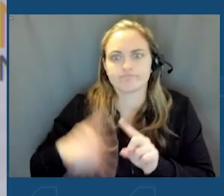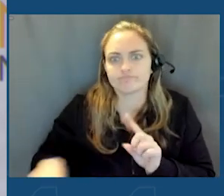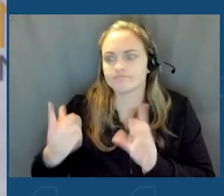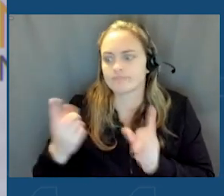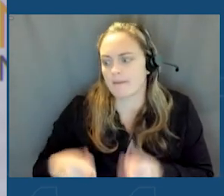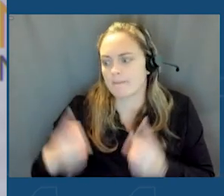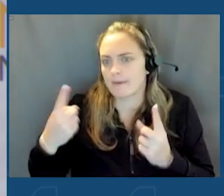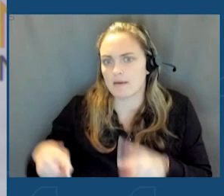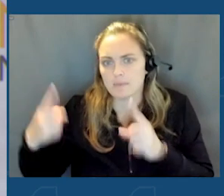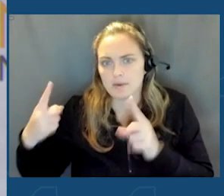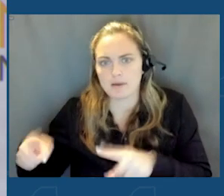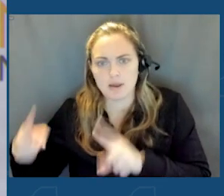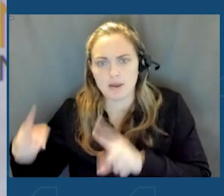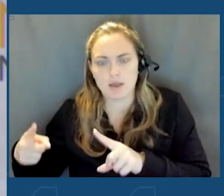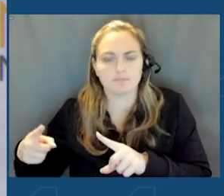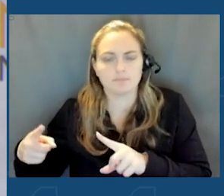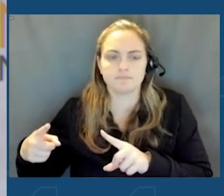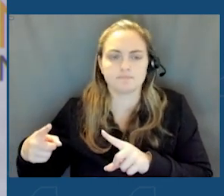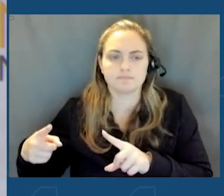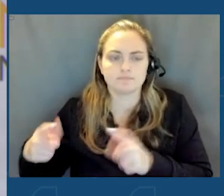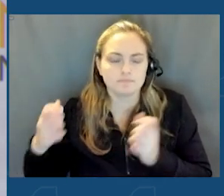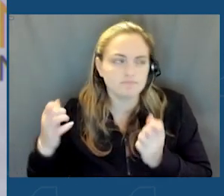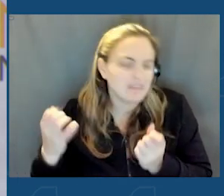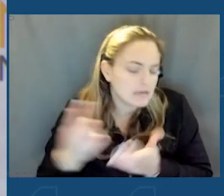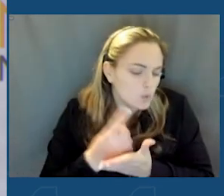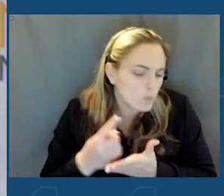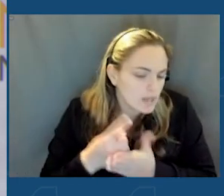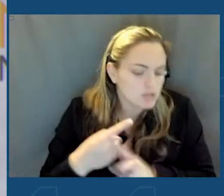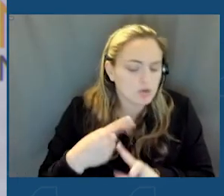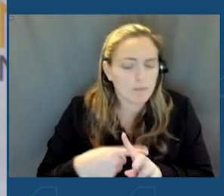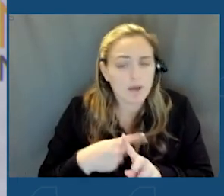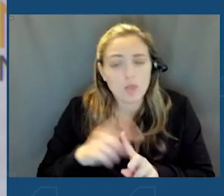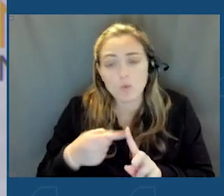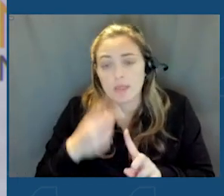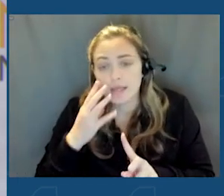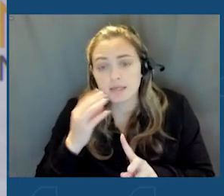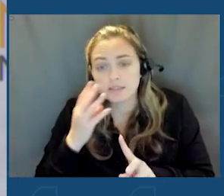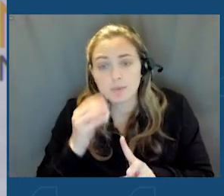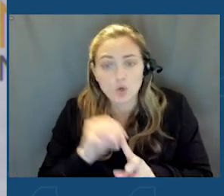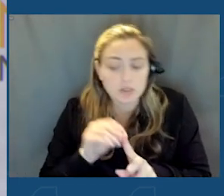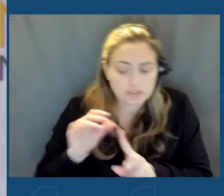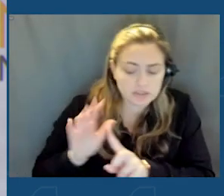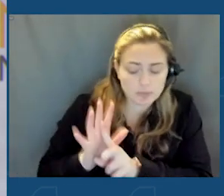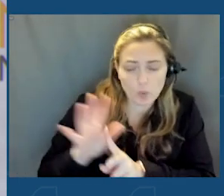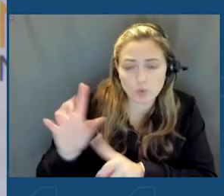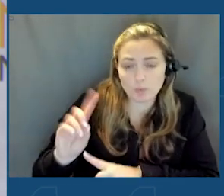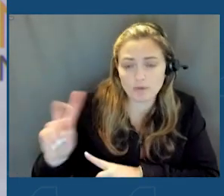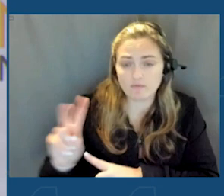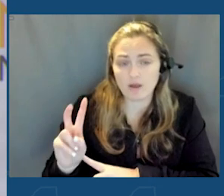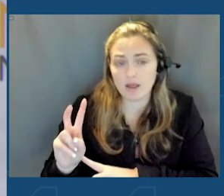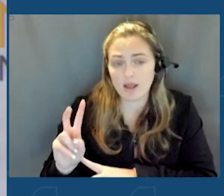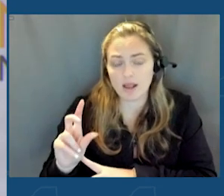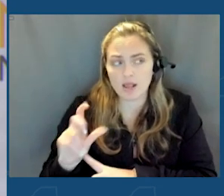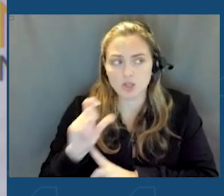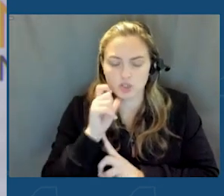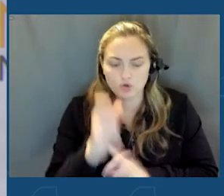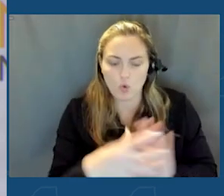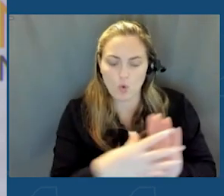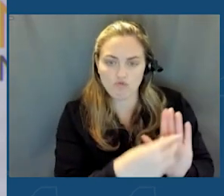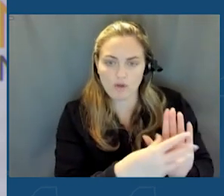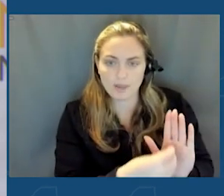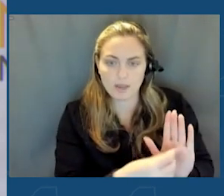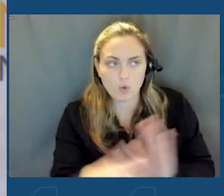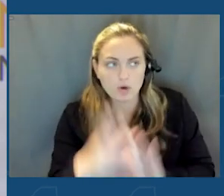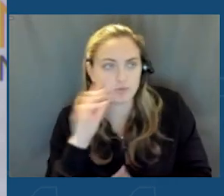within weeks or months of when they experience the violence so that it doesn't become something that they replicate or experience later